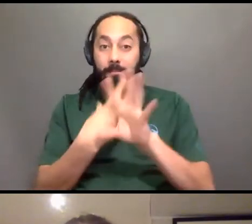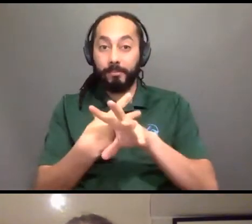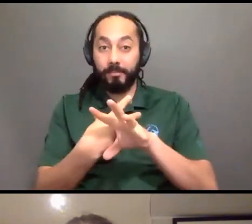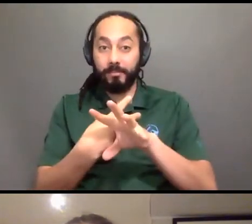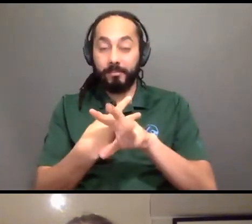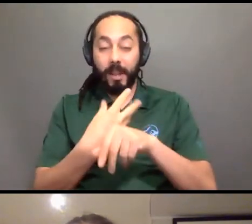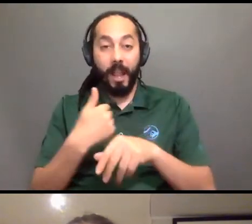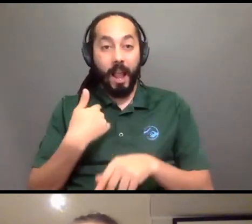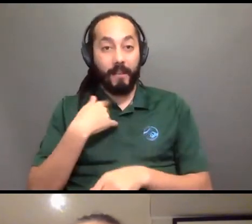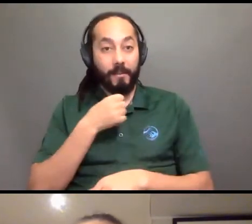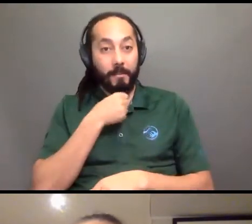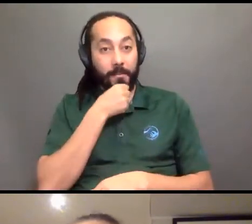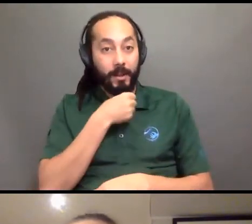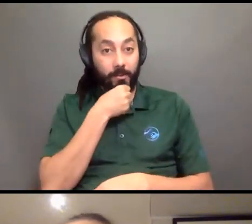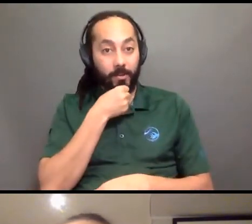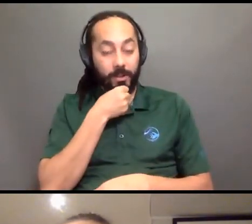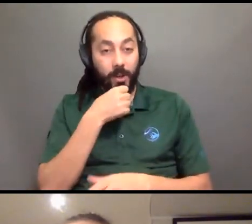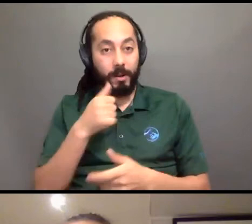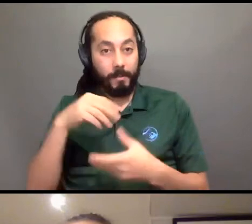where? It comes from Bolivia.